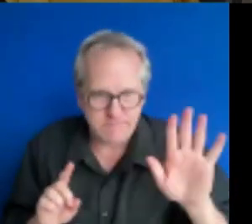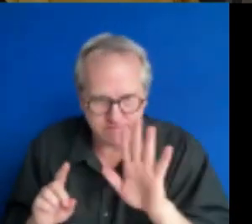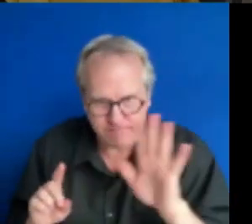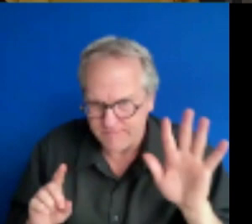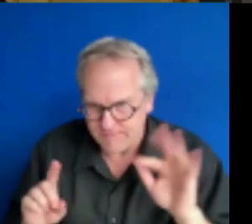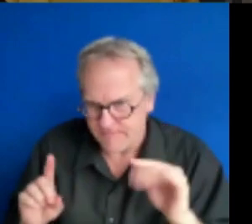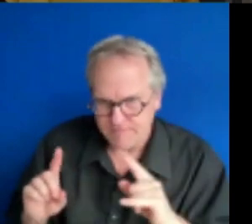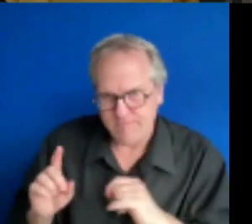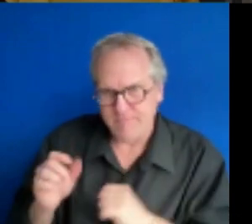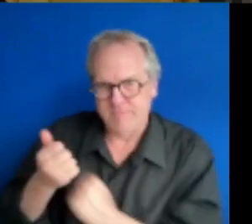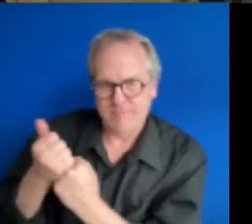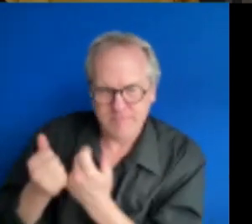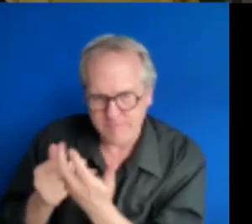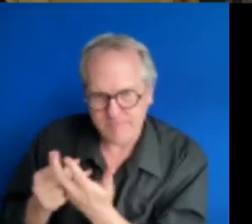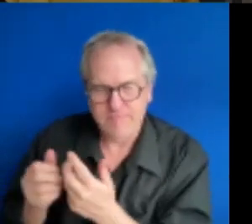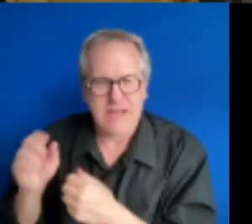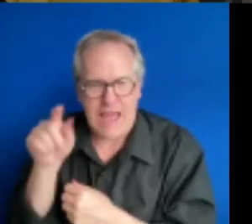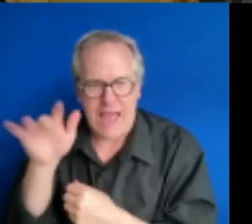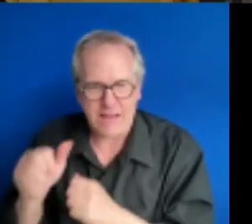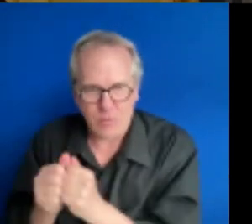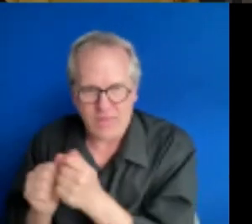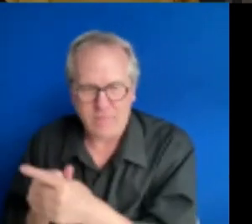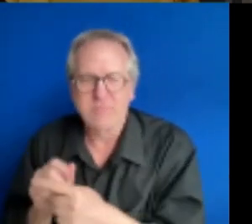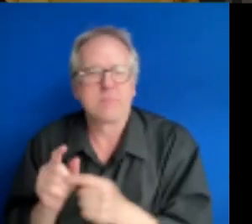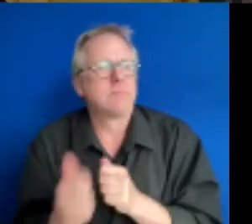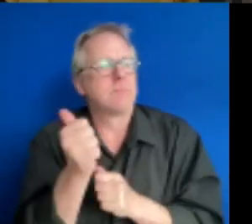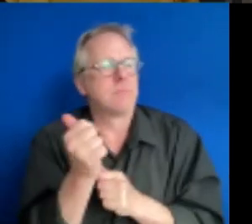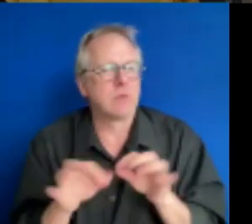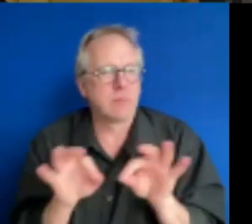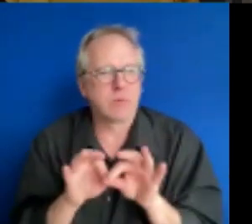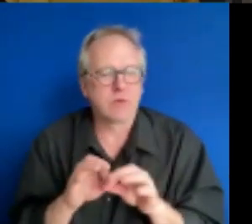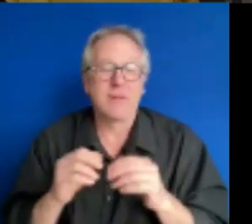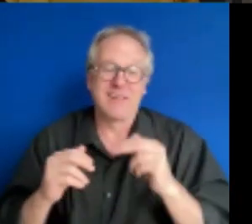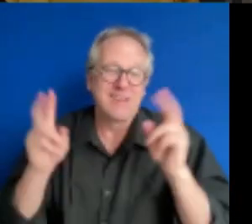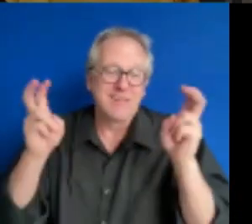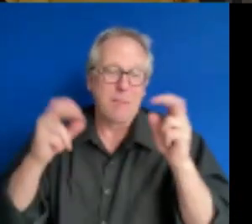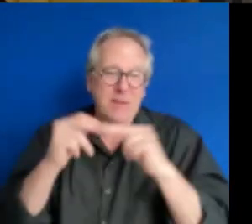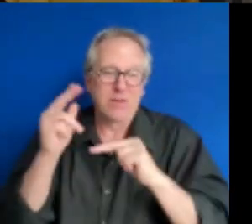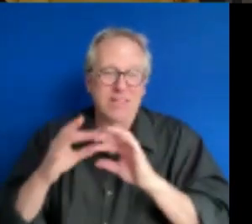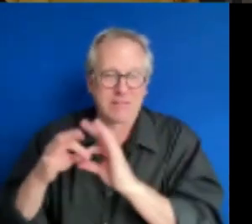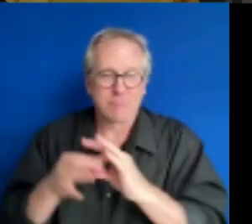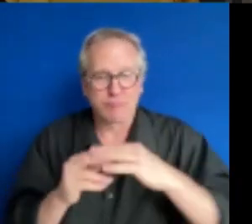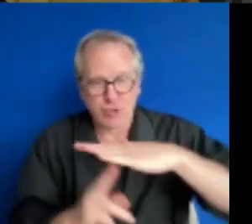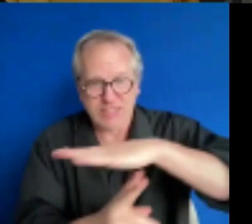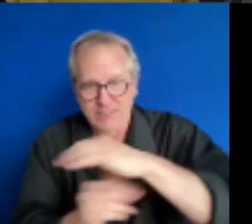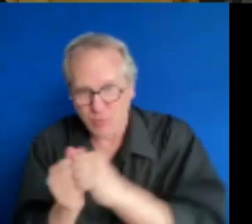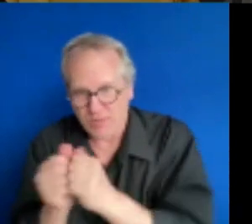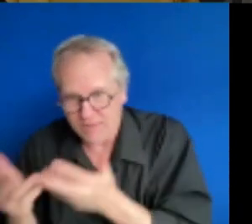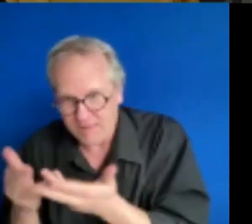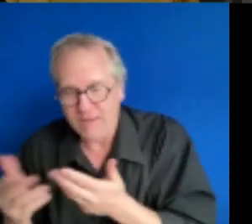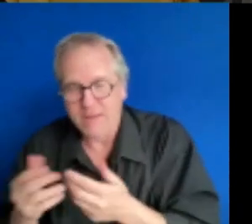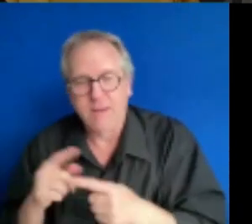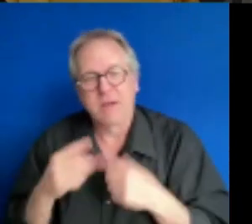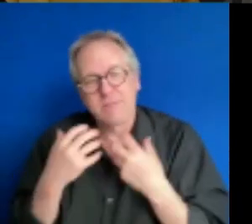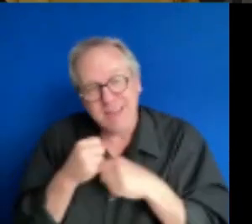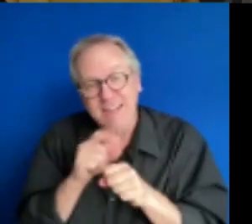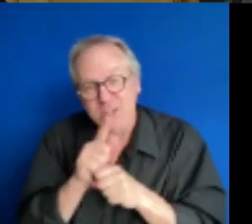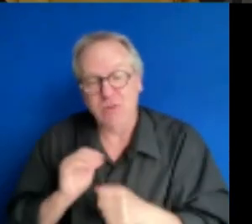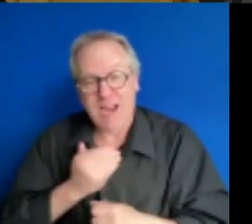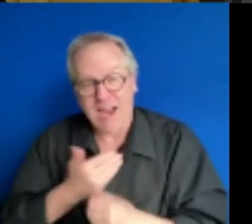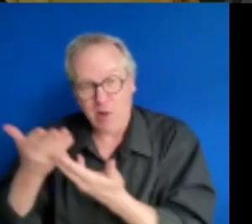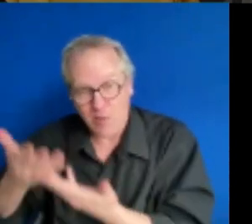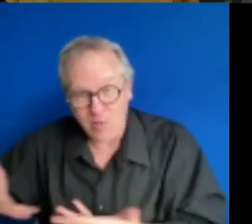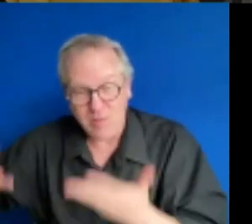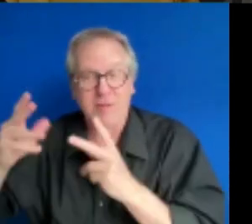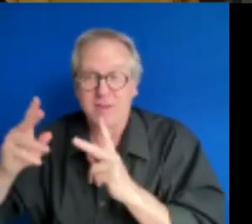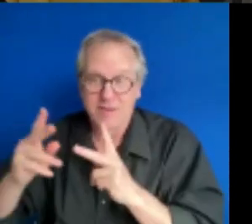is first and foremost, the most important thing. Building bridges is important, but making sure that our beloveds are safe and well